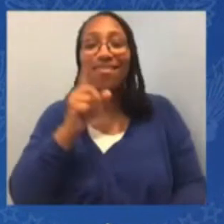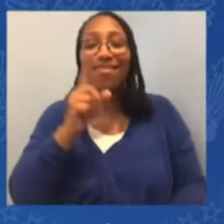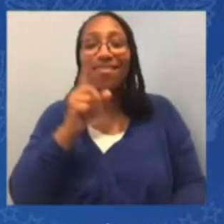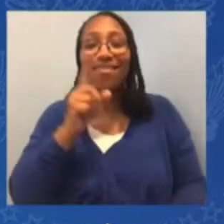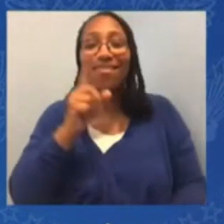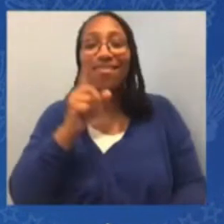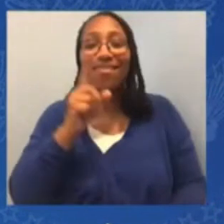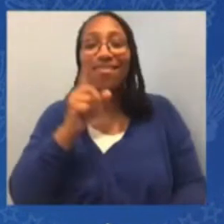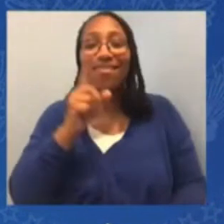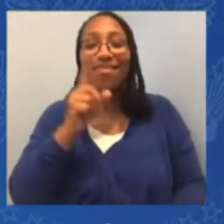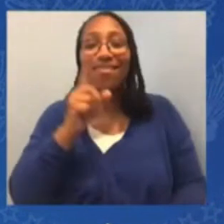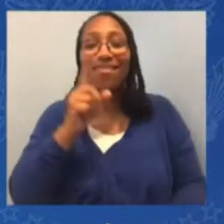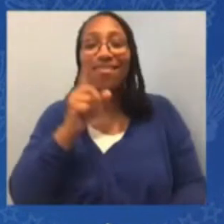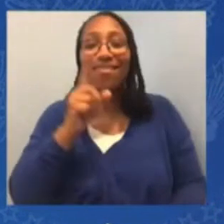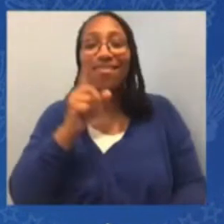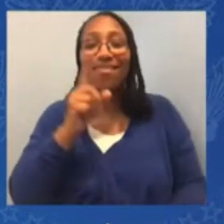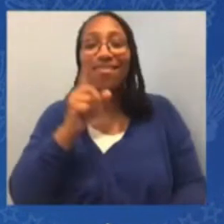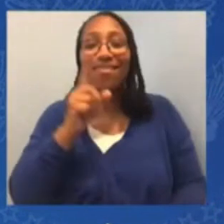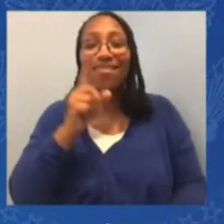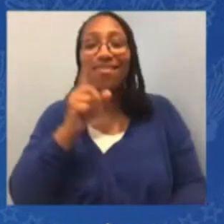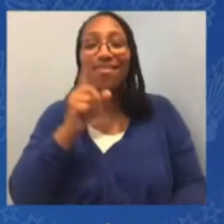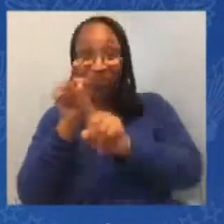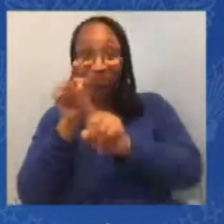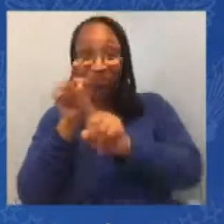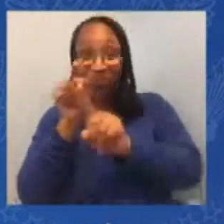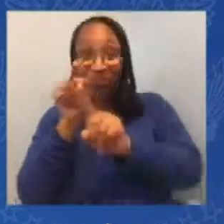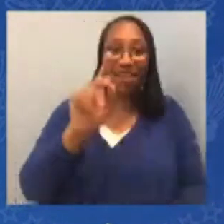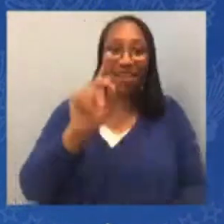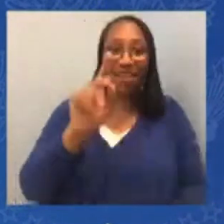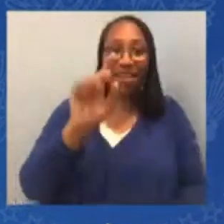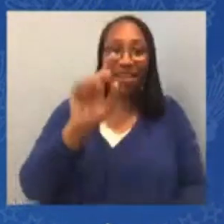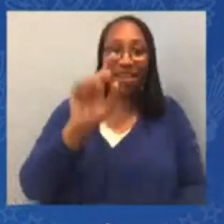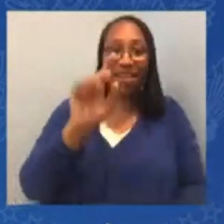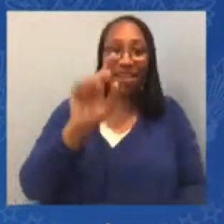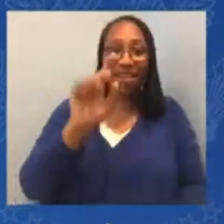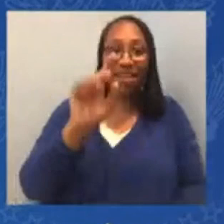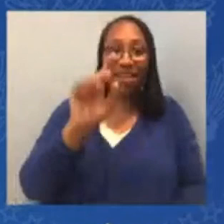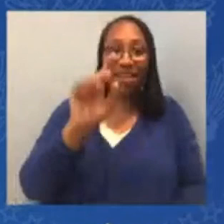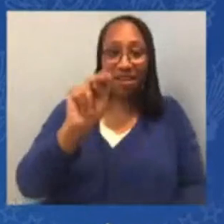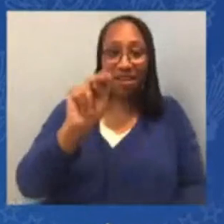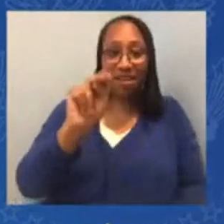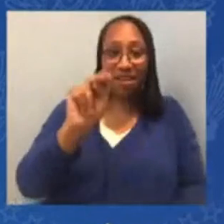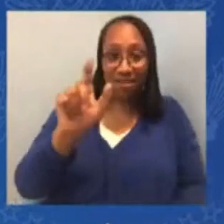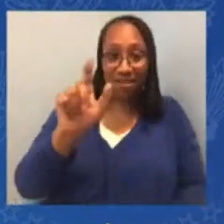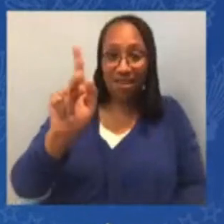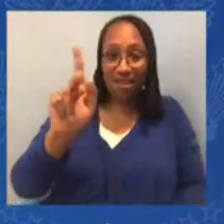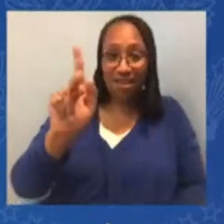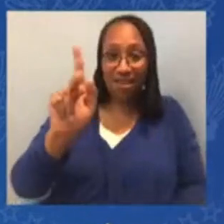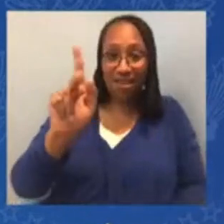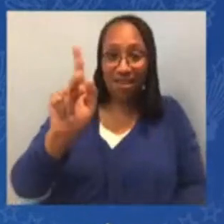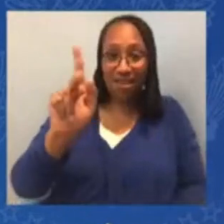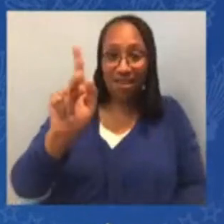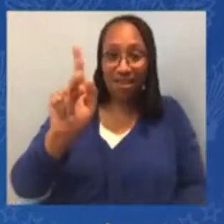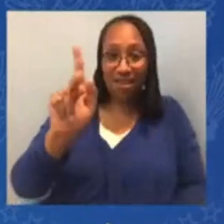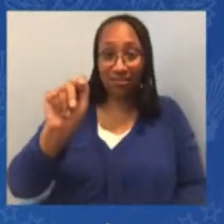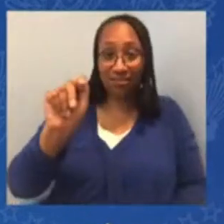happiness and peace of mind when it seems impossible can be done. He